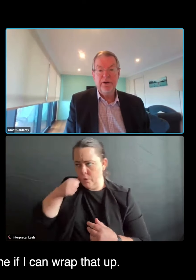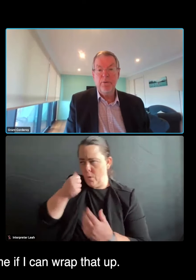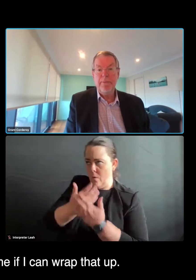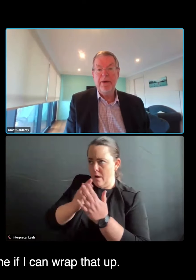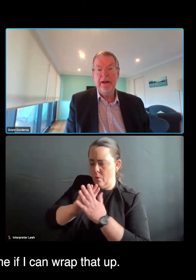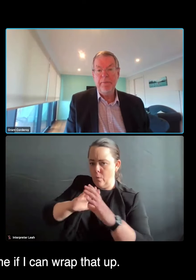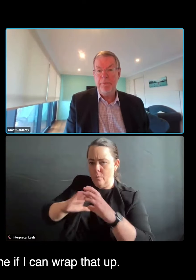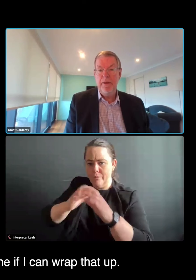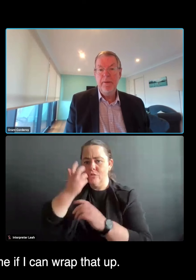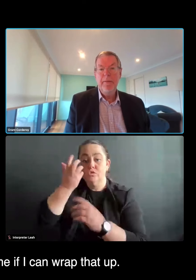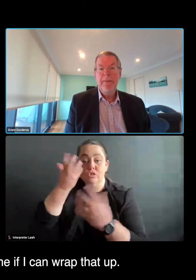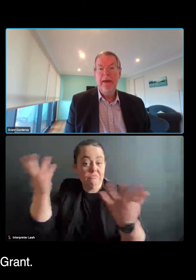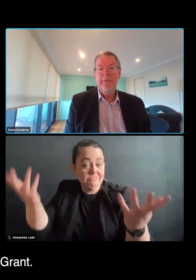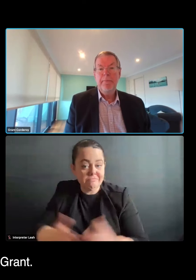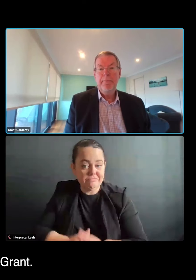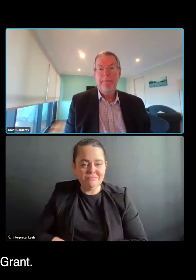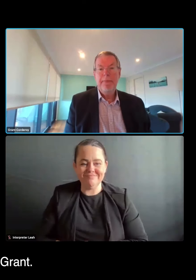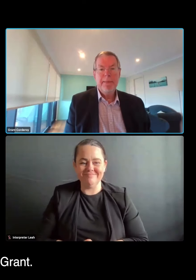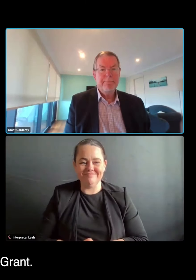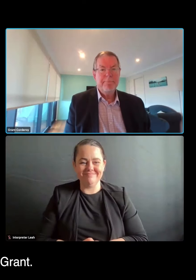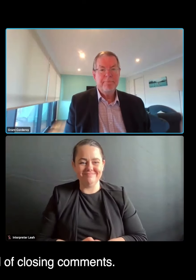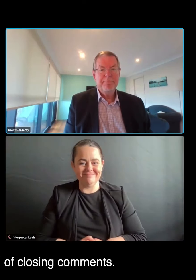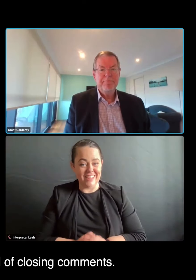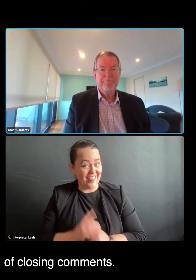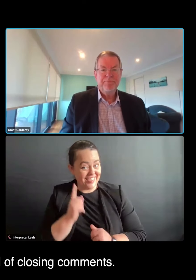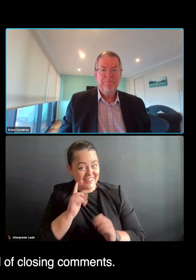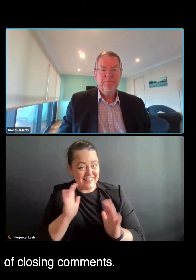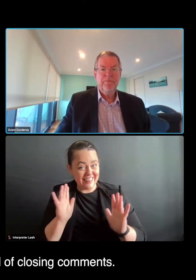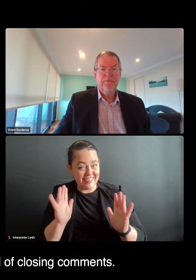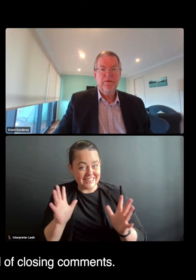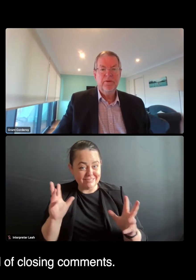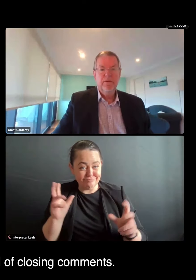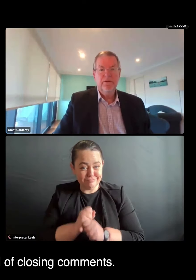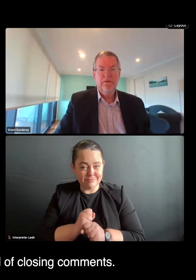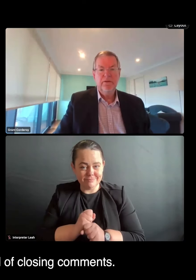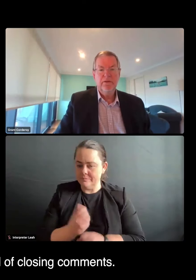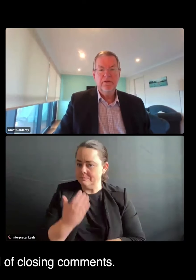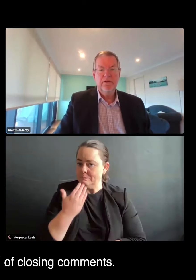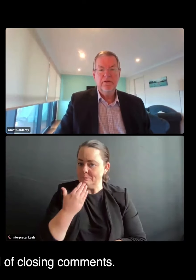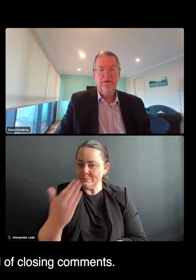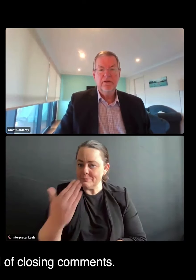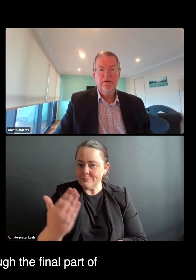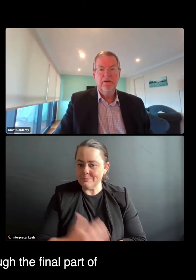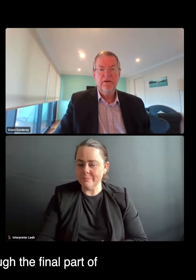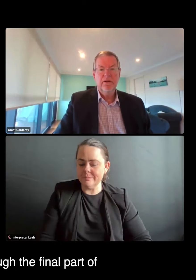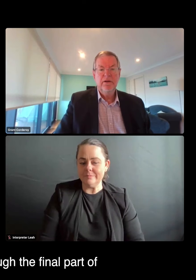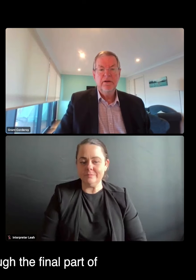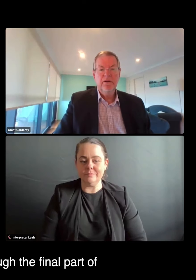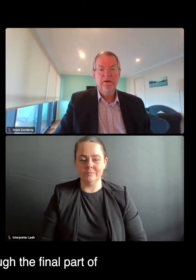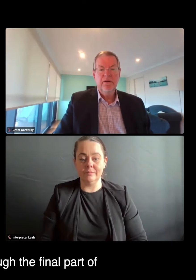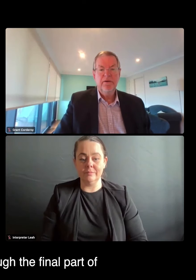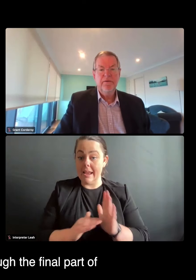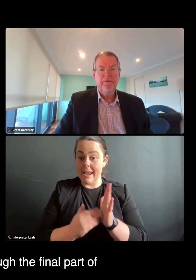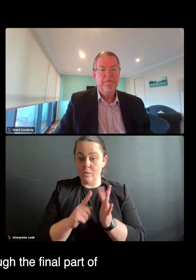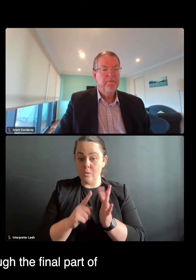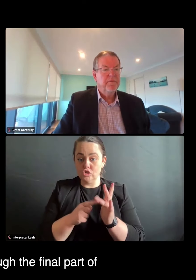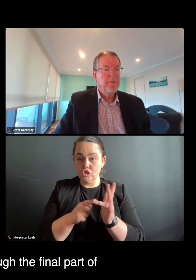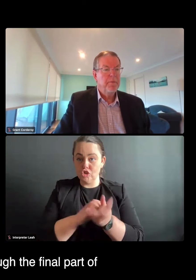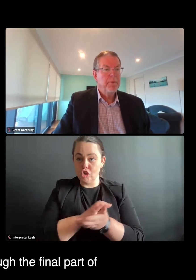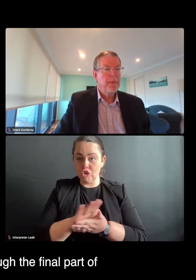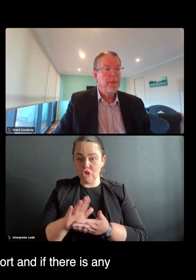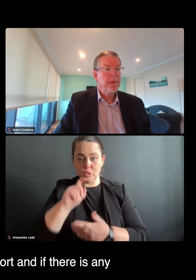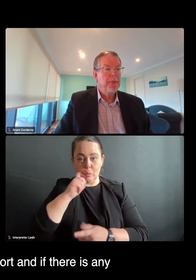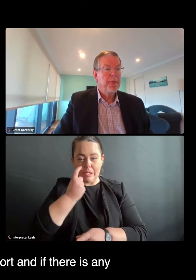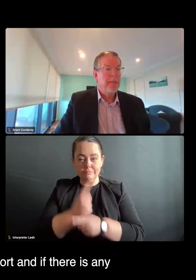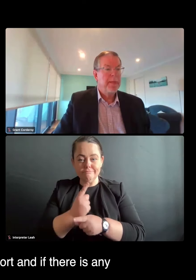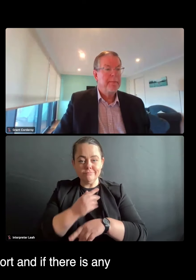if I've got to wrap that up. Yes, perfect, Grant, and thank you for those kind of closing comments. I'll go to Josh to talk through the final part